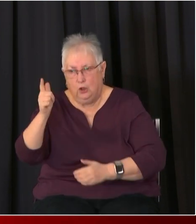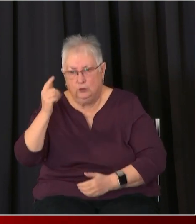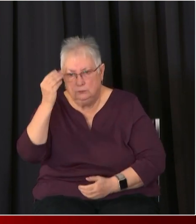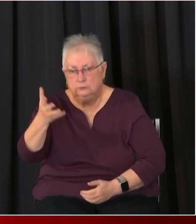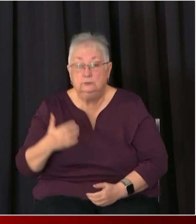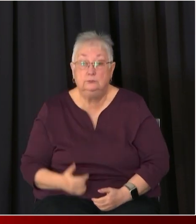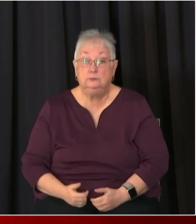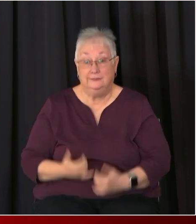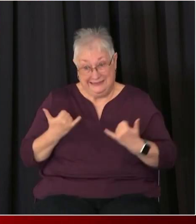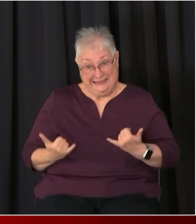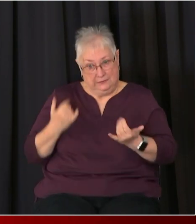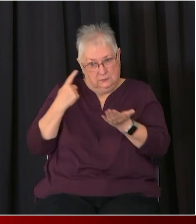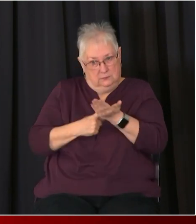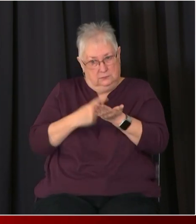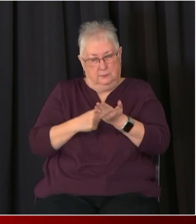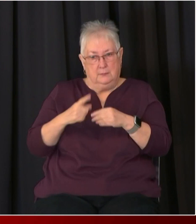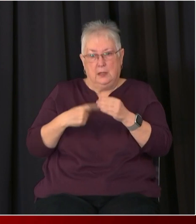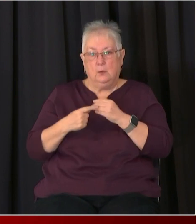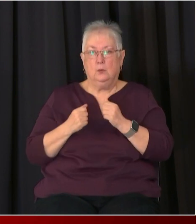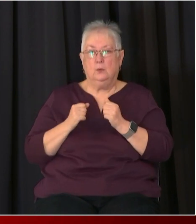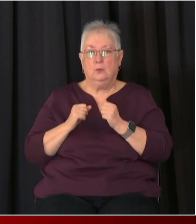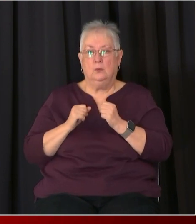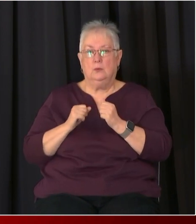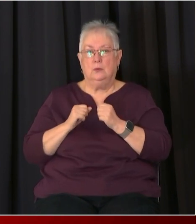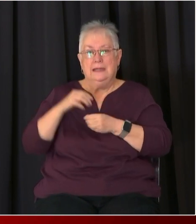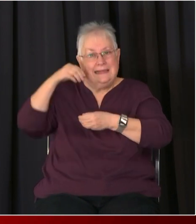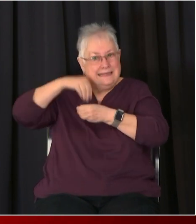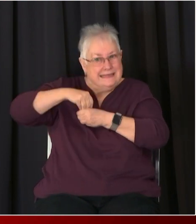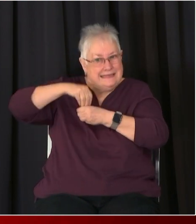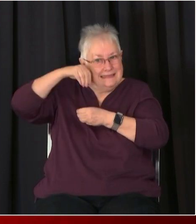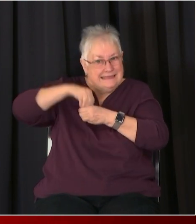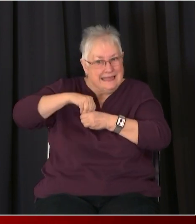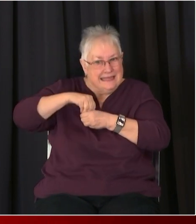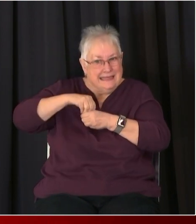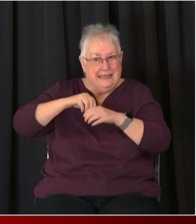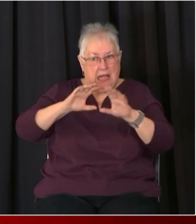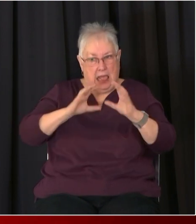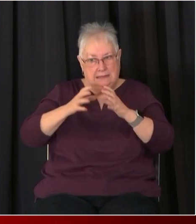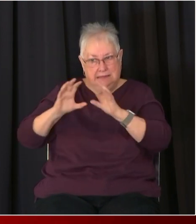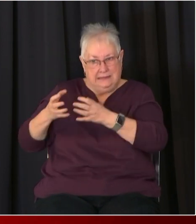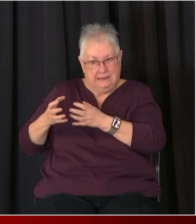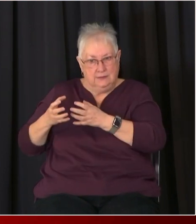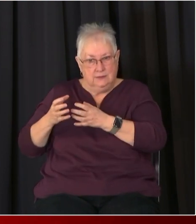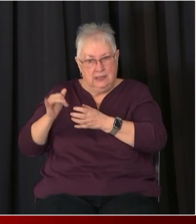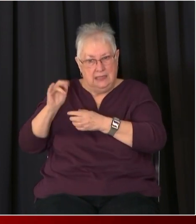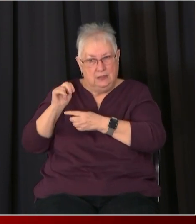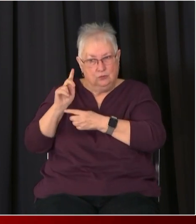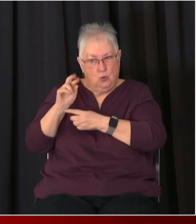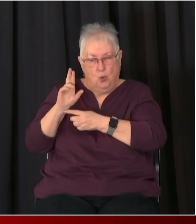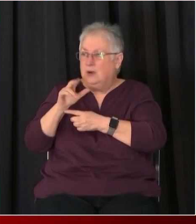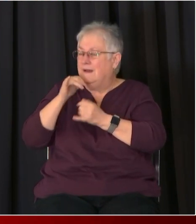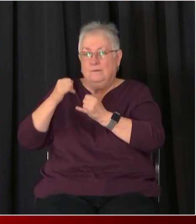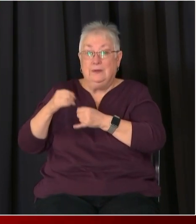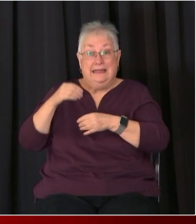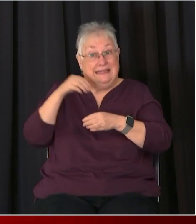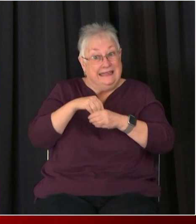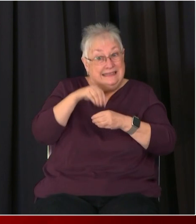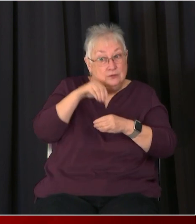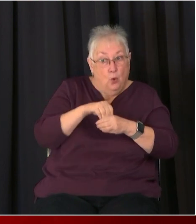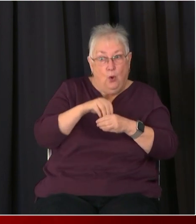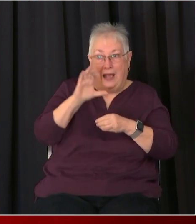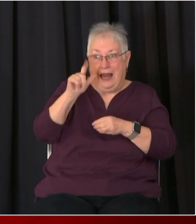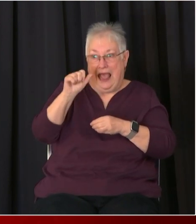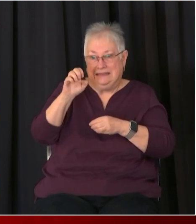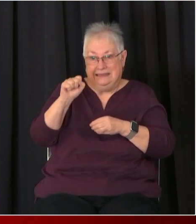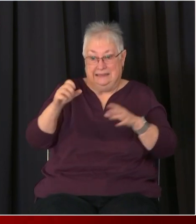today was just talking about the indoor classes, and we've also limited outdoor